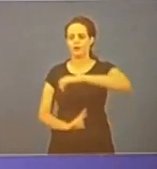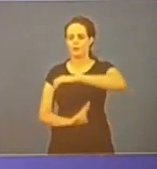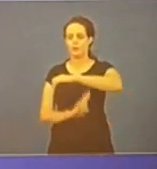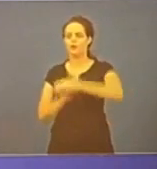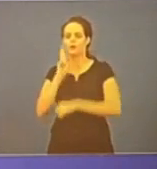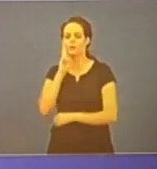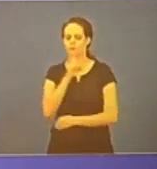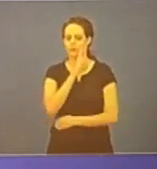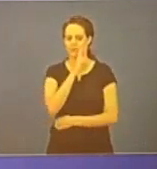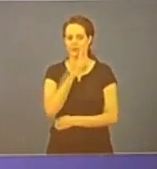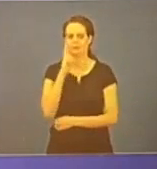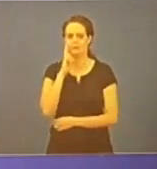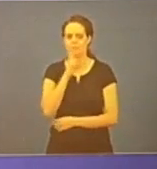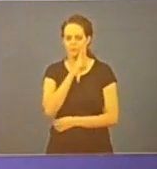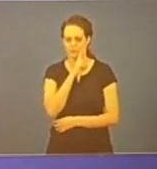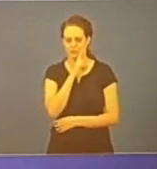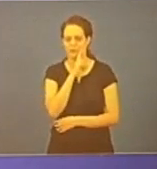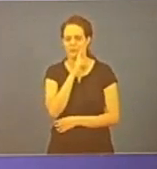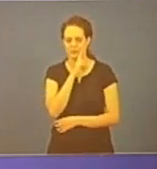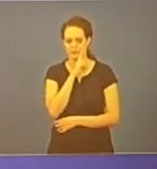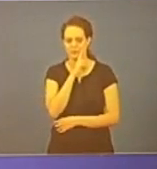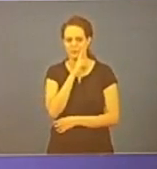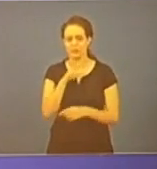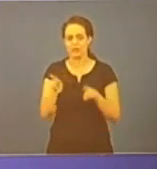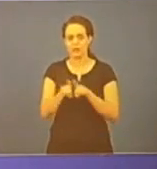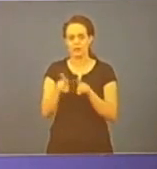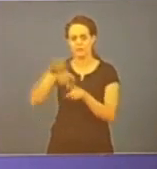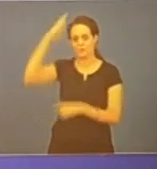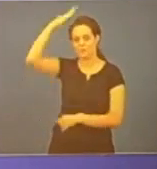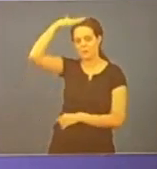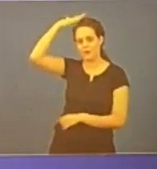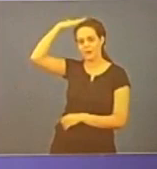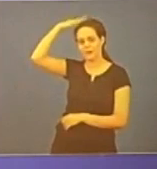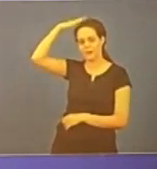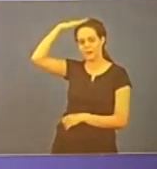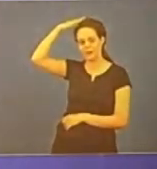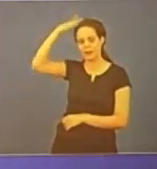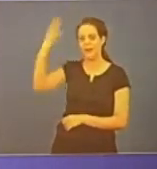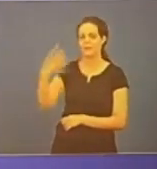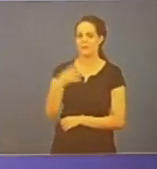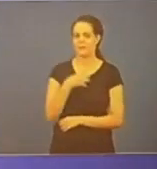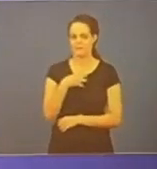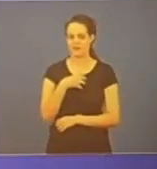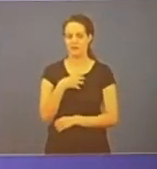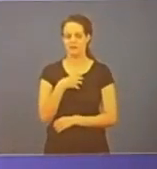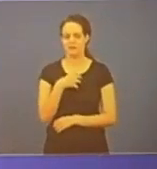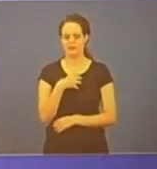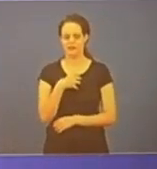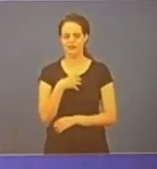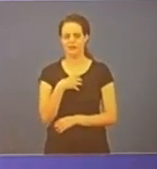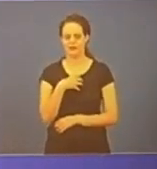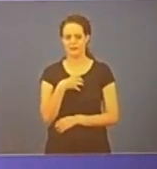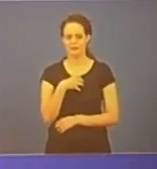Maringá, in the state of Paraná, Ananindeua, Pará, Itabatã, Bahia,